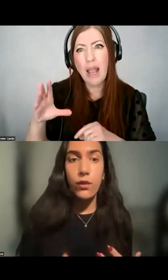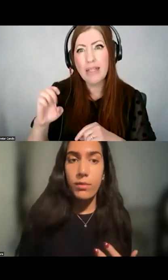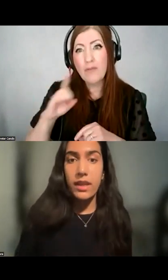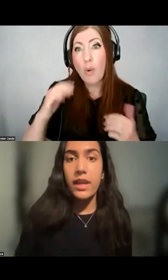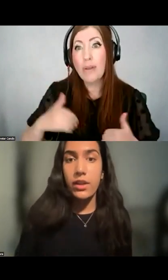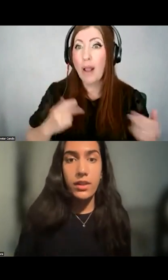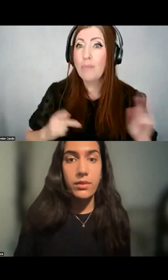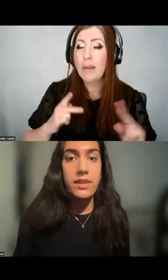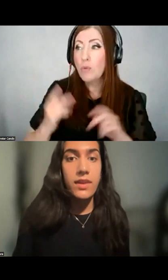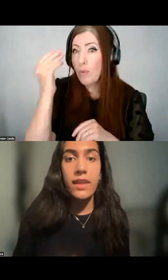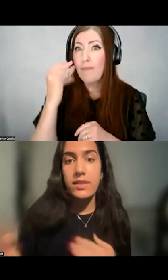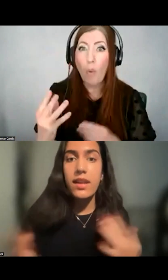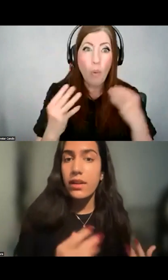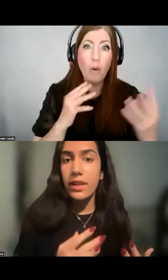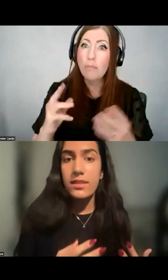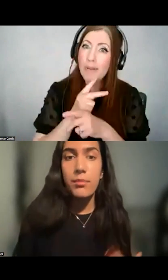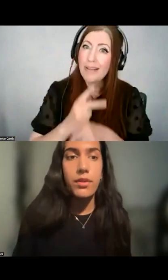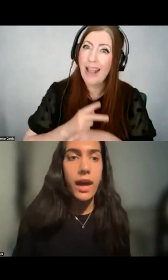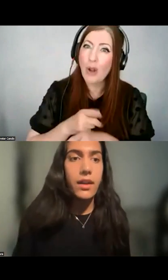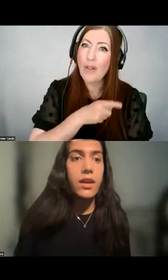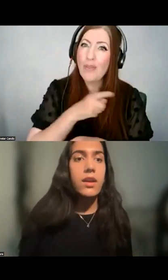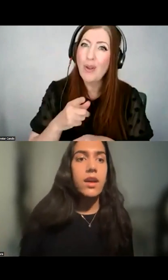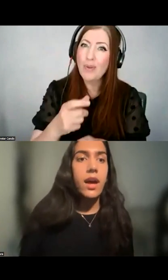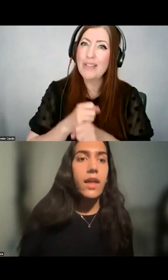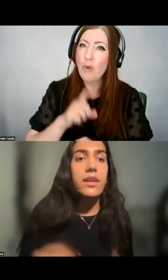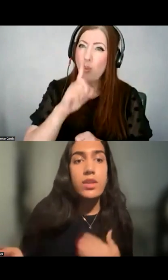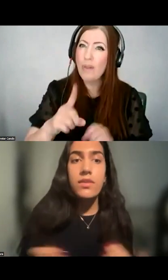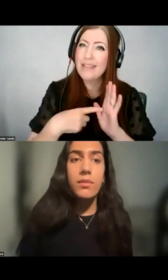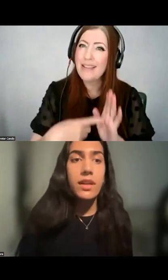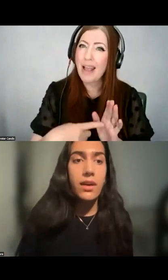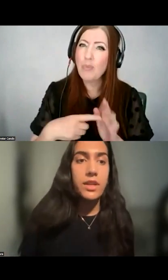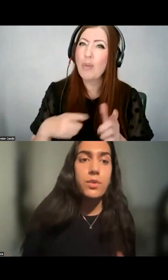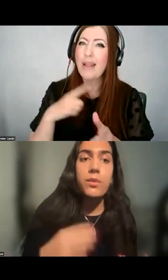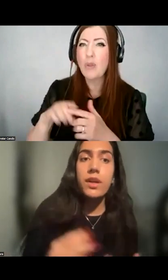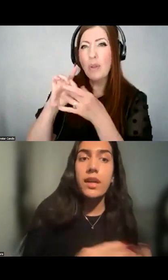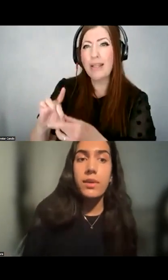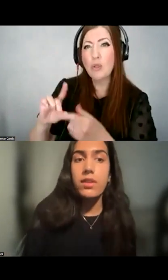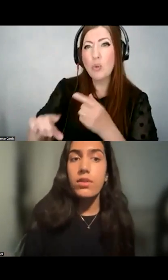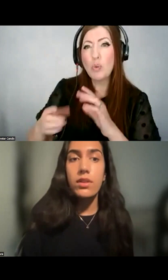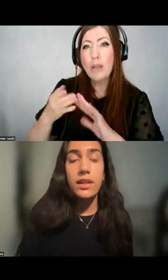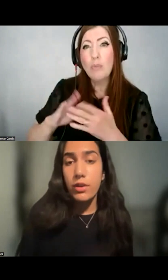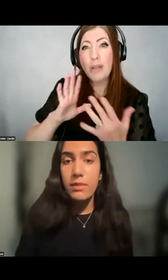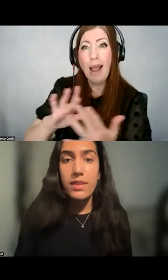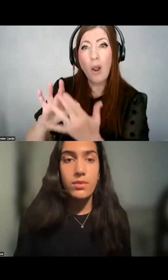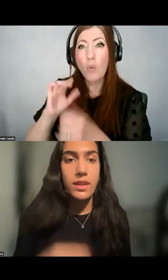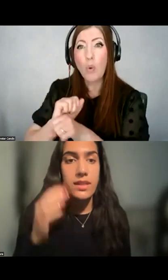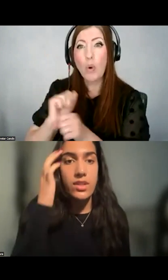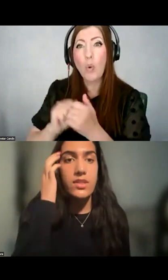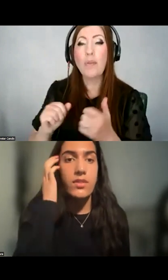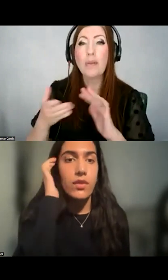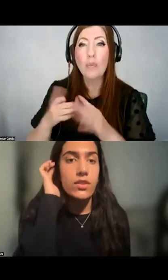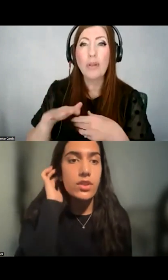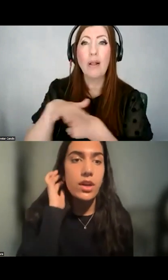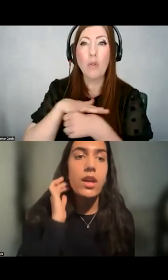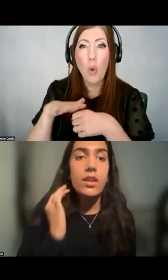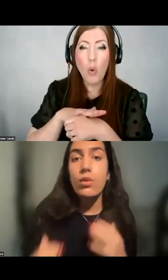directly informing the care that they're receiving. And this is kind of an example of that. And then in terms of community outreach, really working with local and community-based organizations